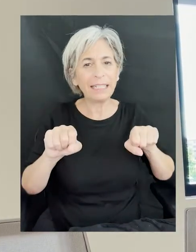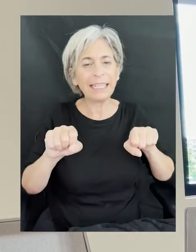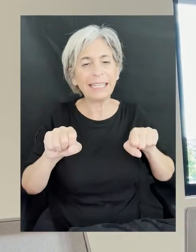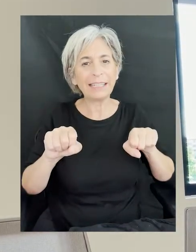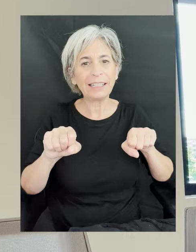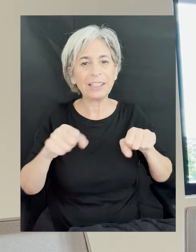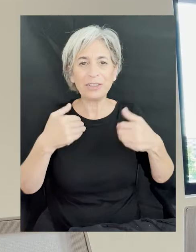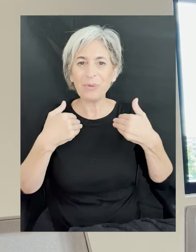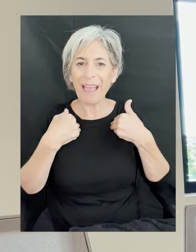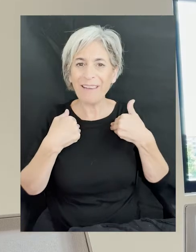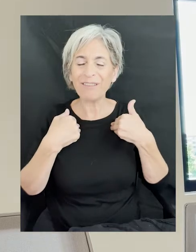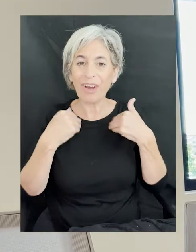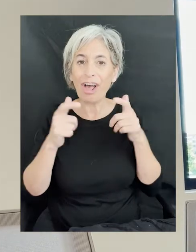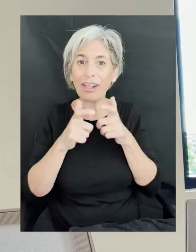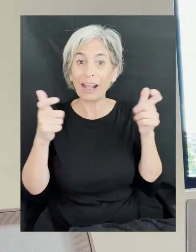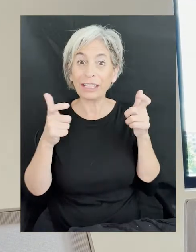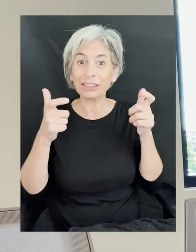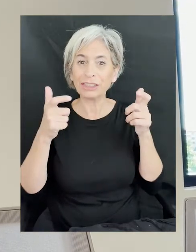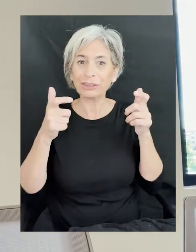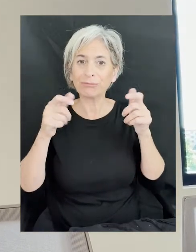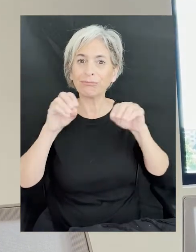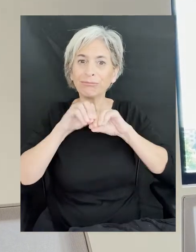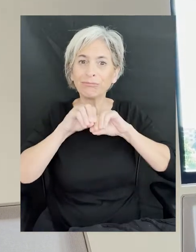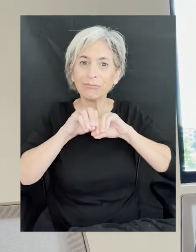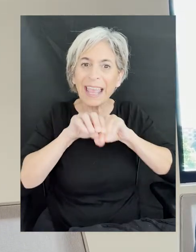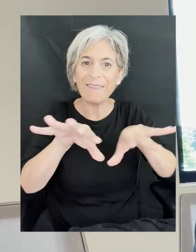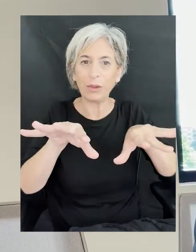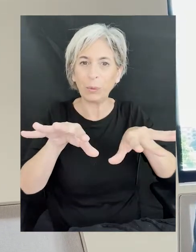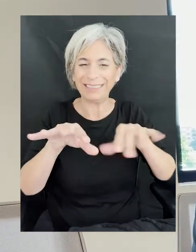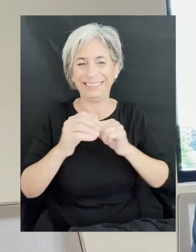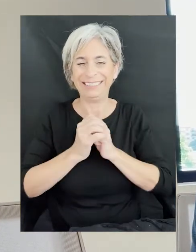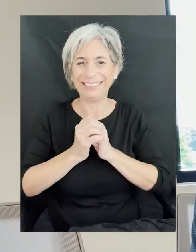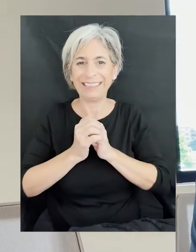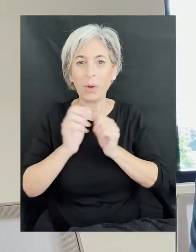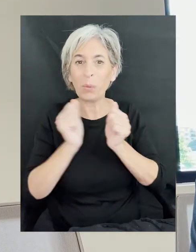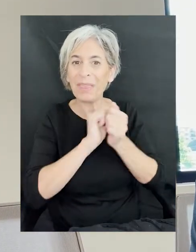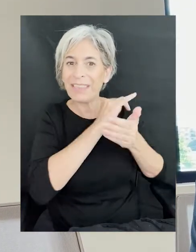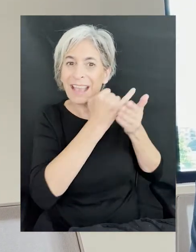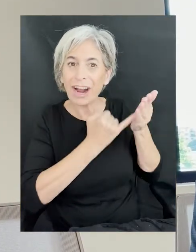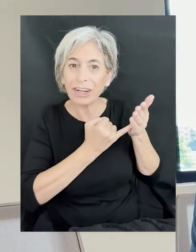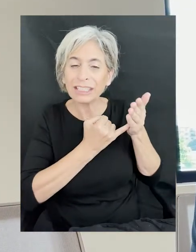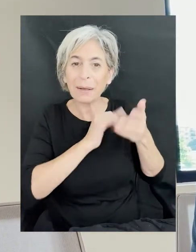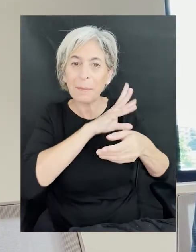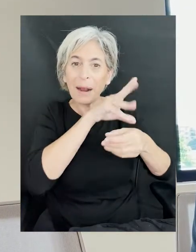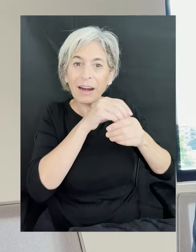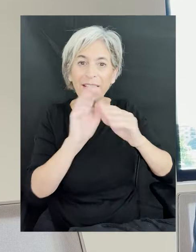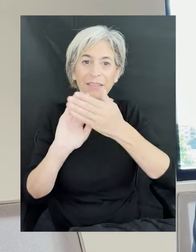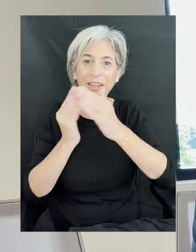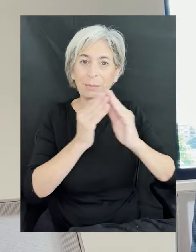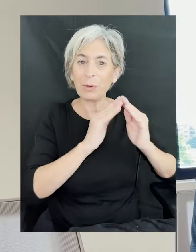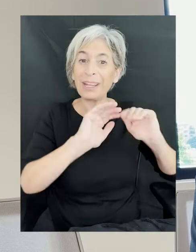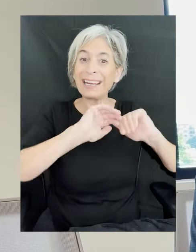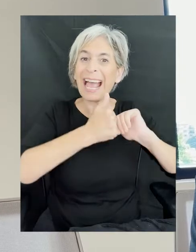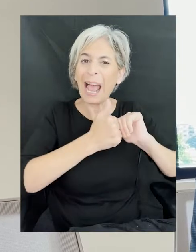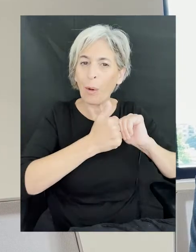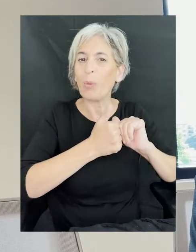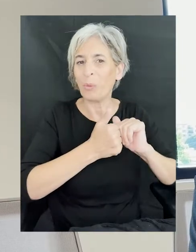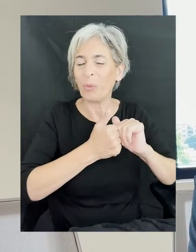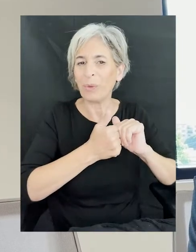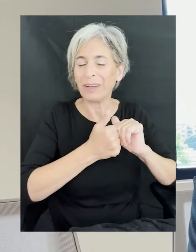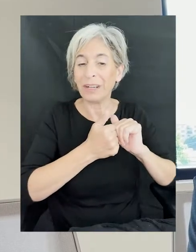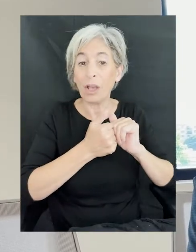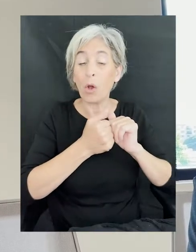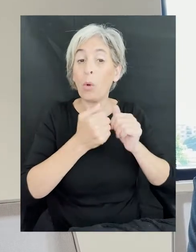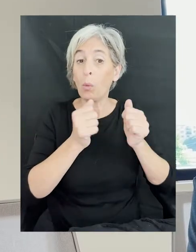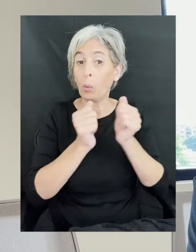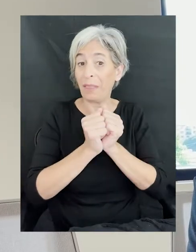to have a larger influence on the arts that are part of the community and how they're part of the community, both from the